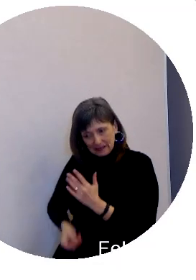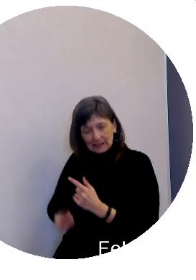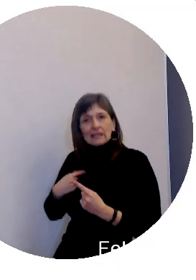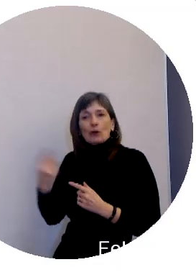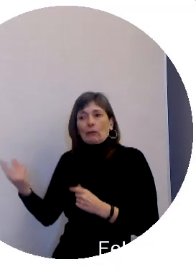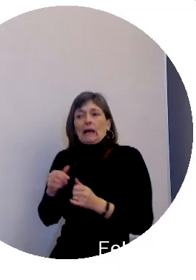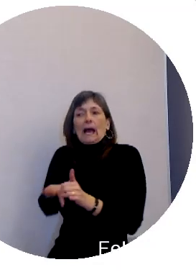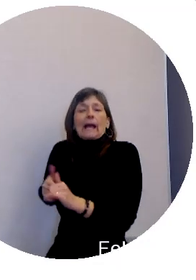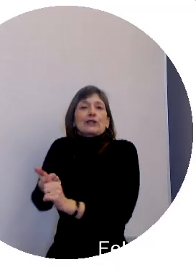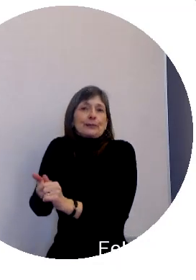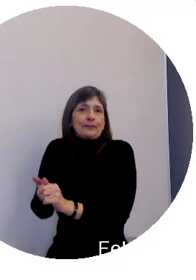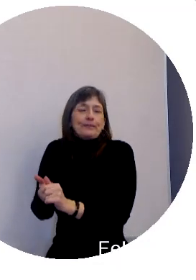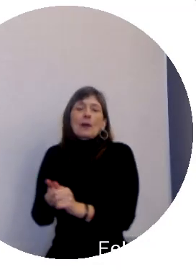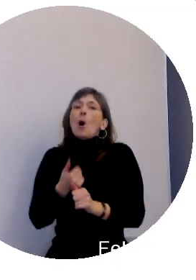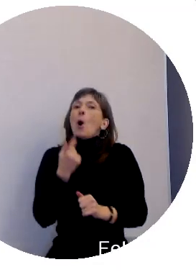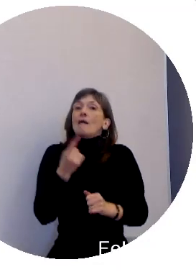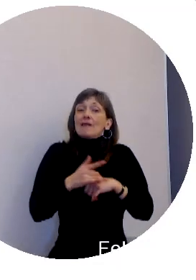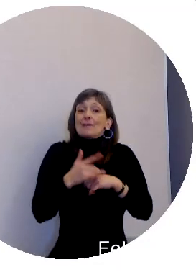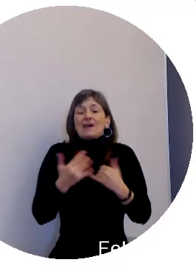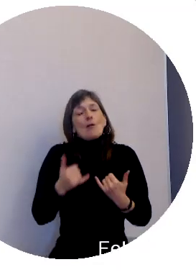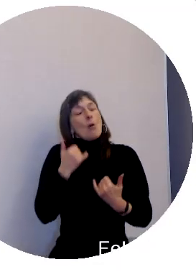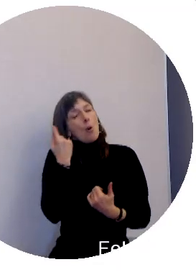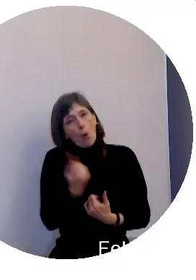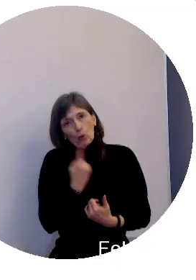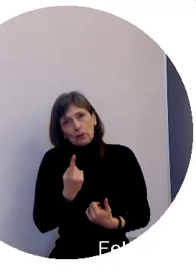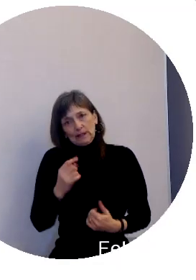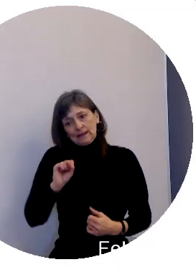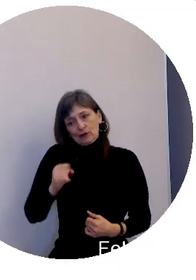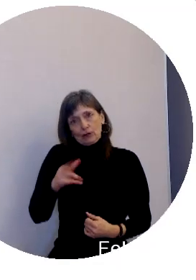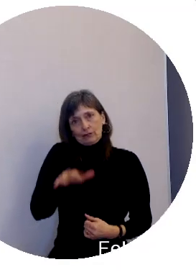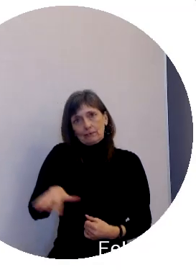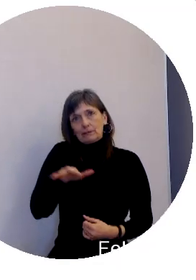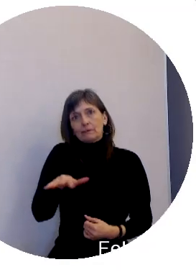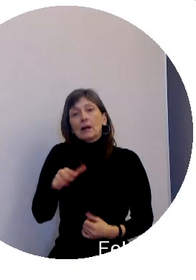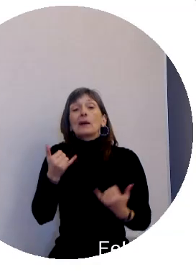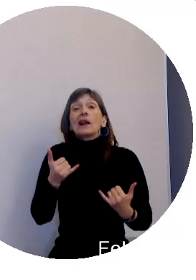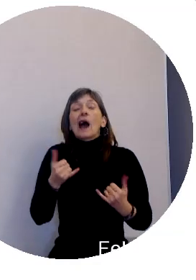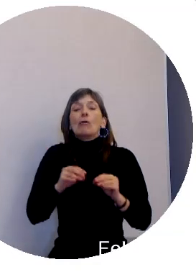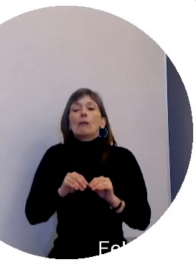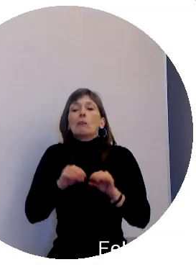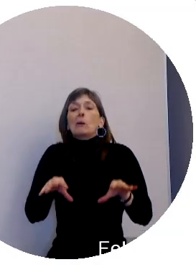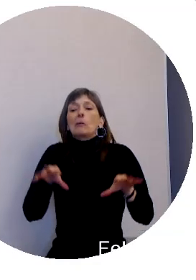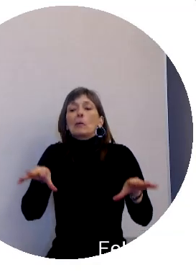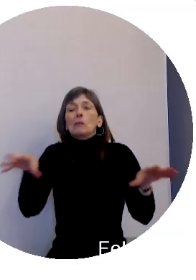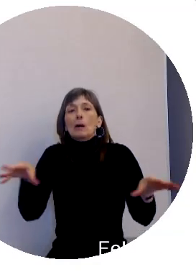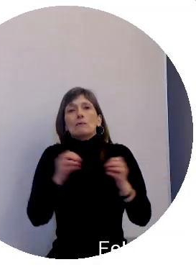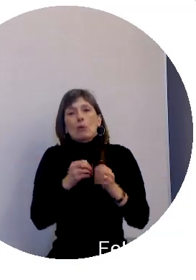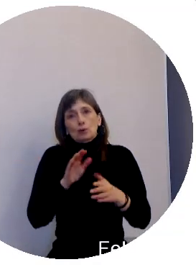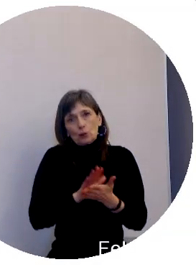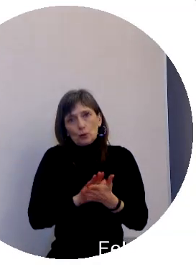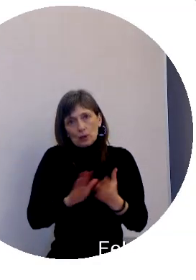is only available in the metro region, but this year has been expanded to more schools than ever.